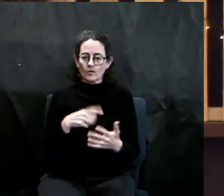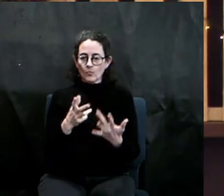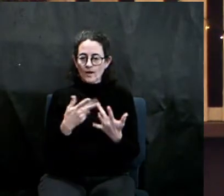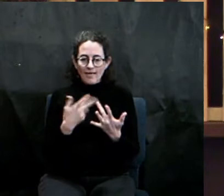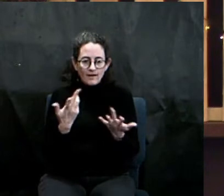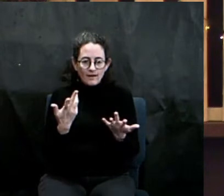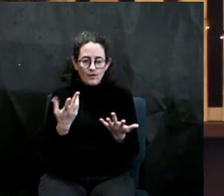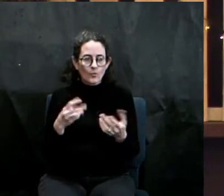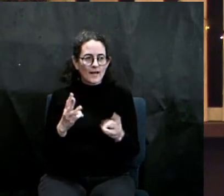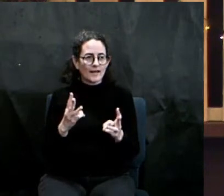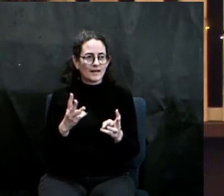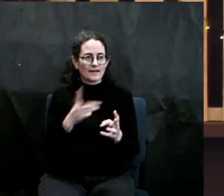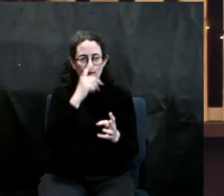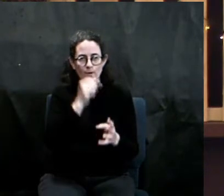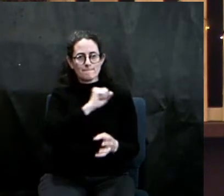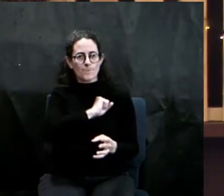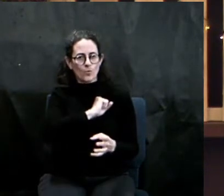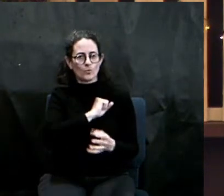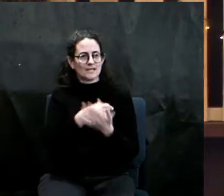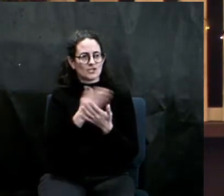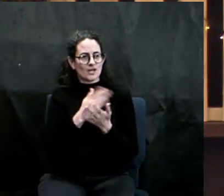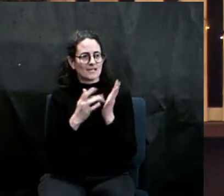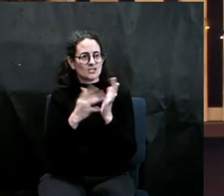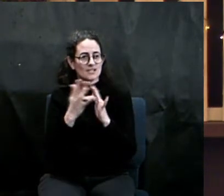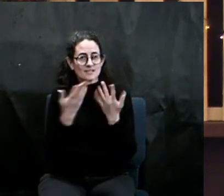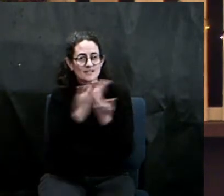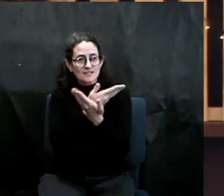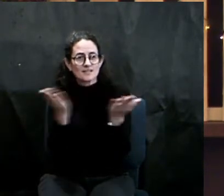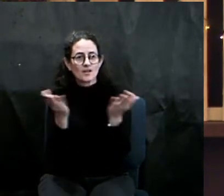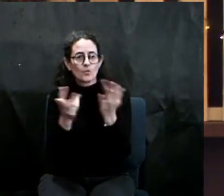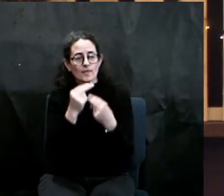to boldly share Jesus with people?